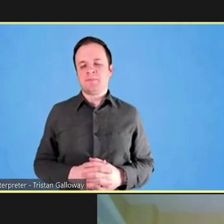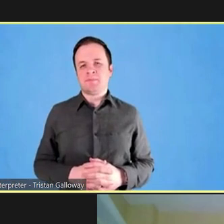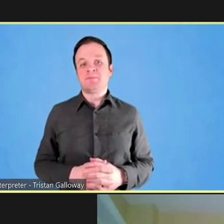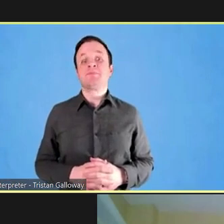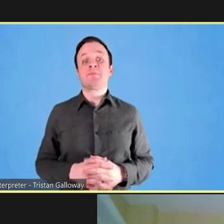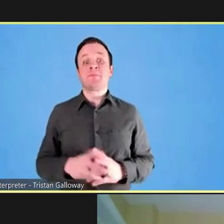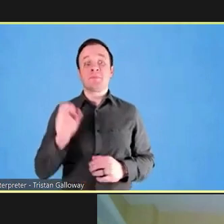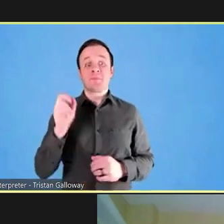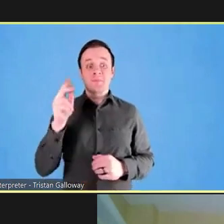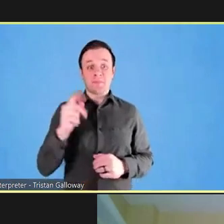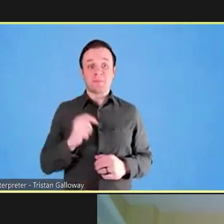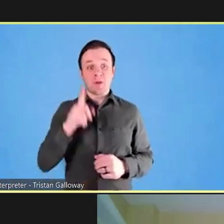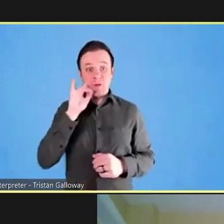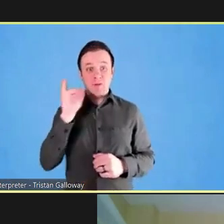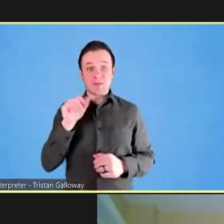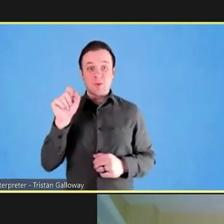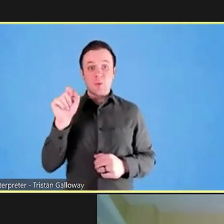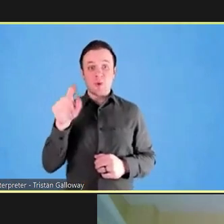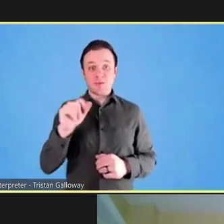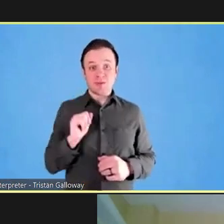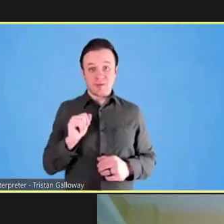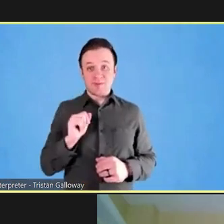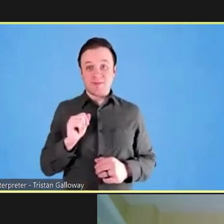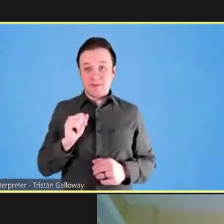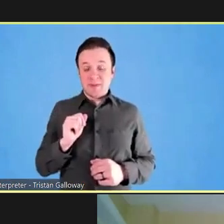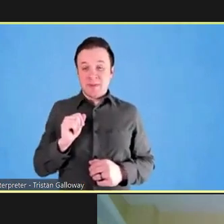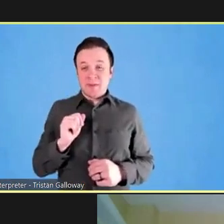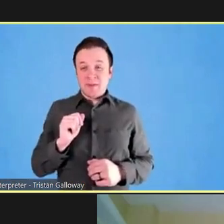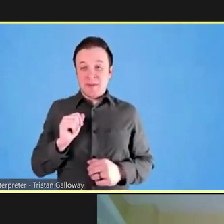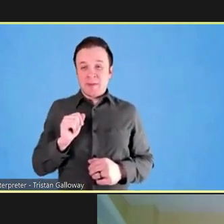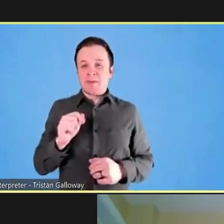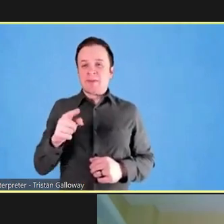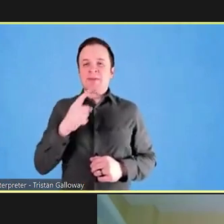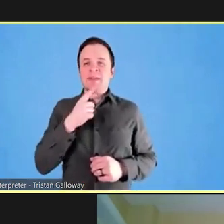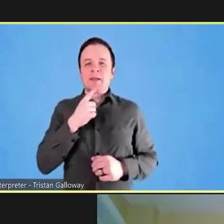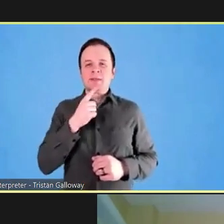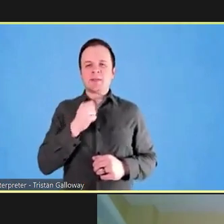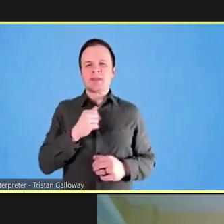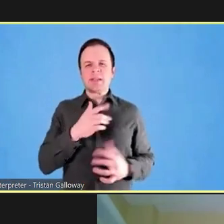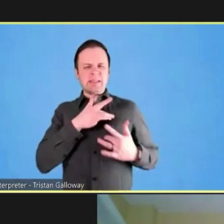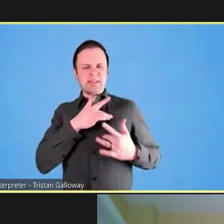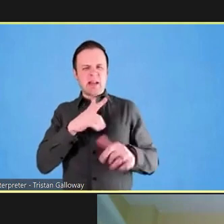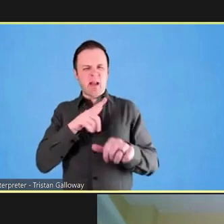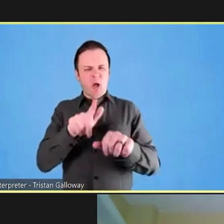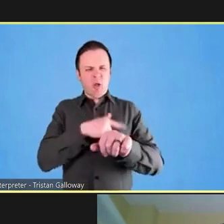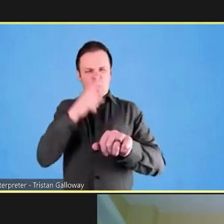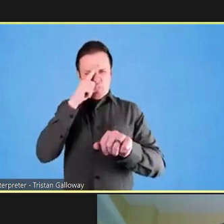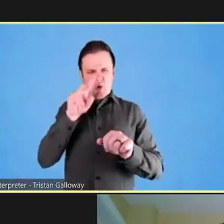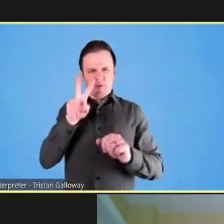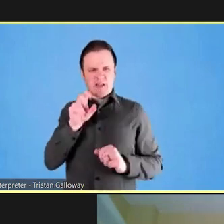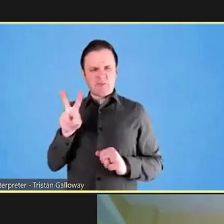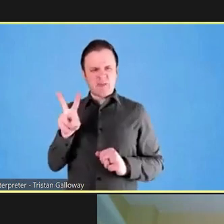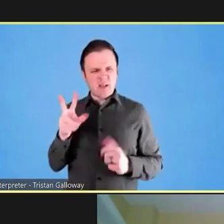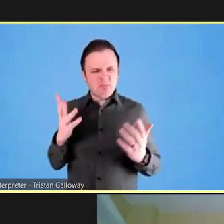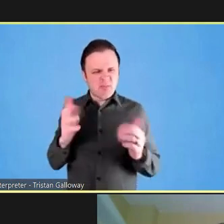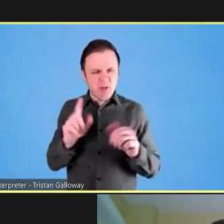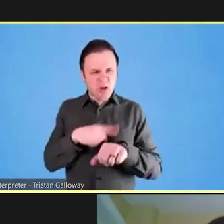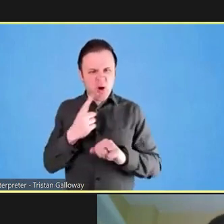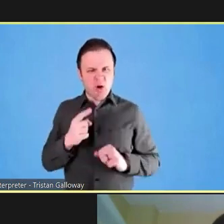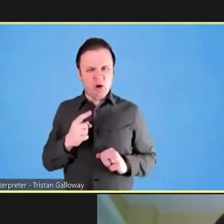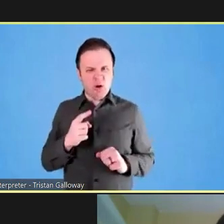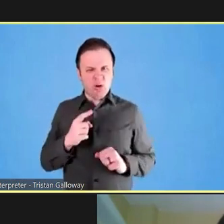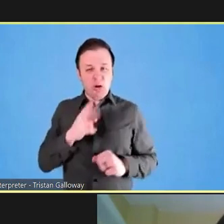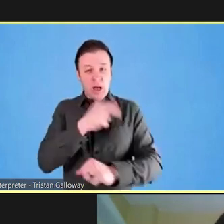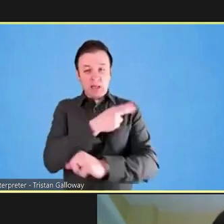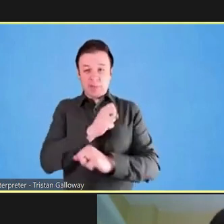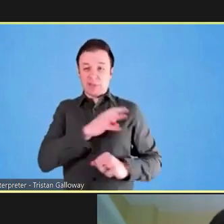Okay, so it looks like we have a question that's come in. How long does it typically take to perform the site visit? Hospital staff may